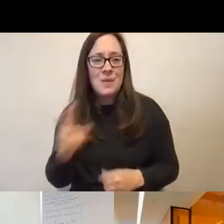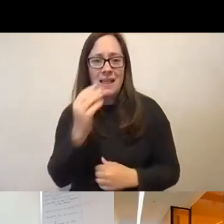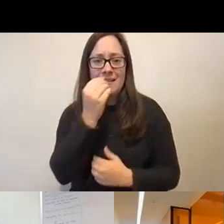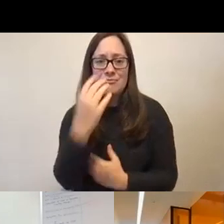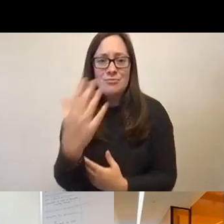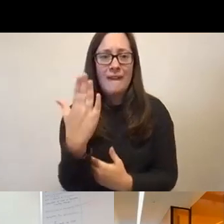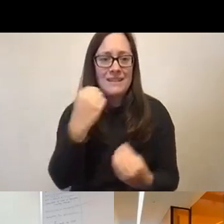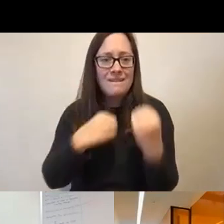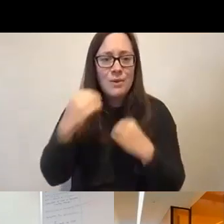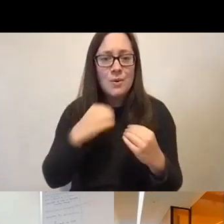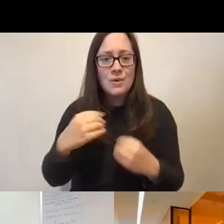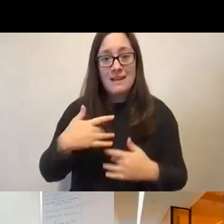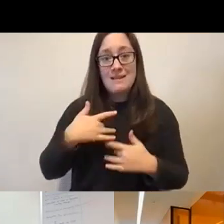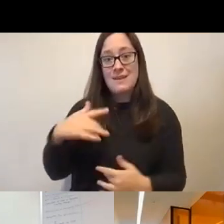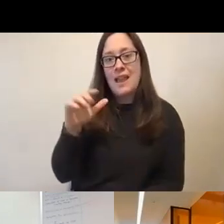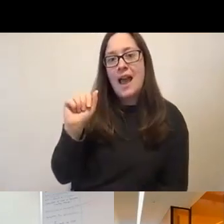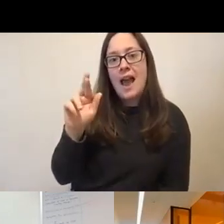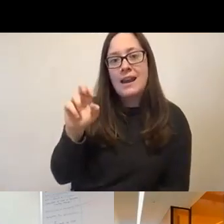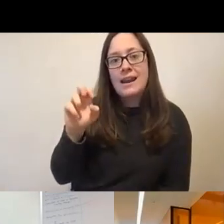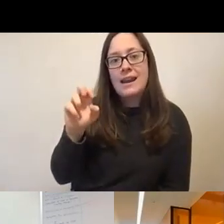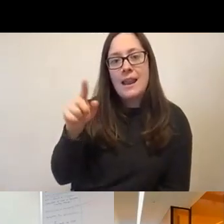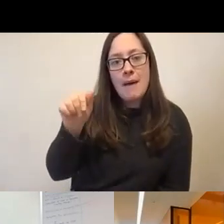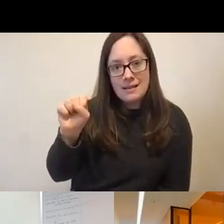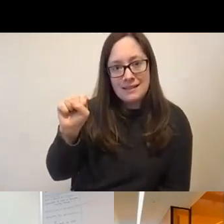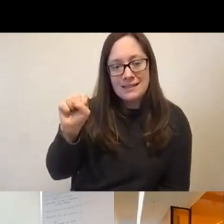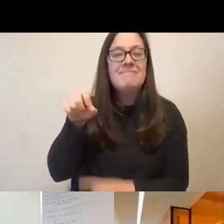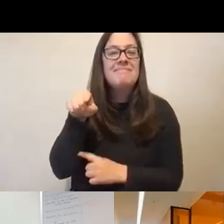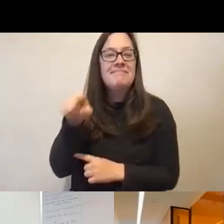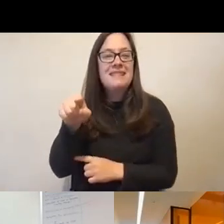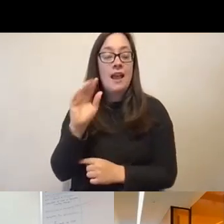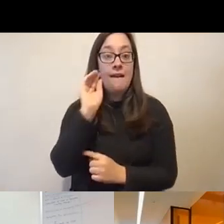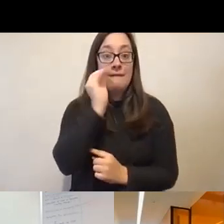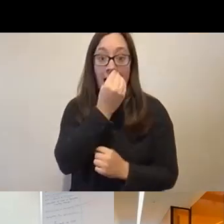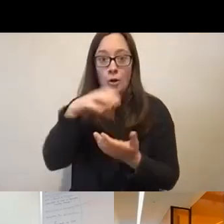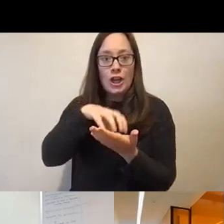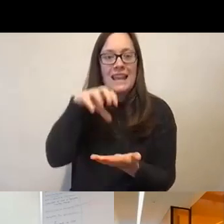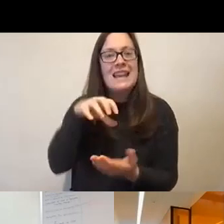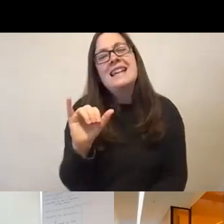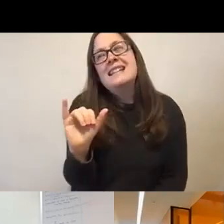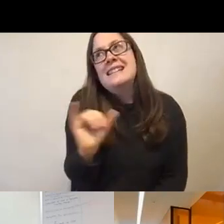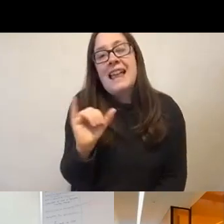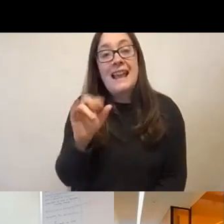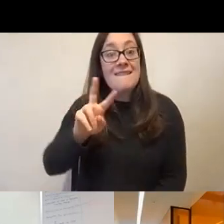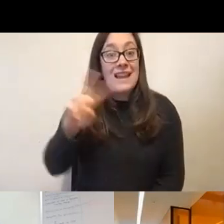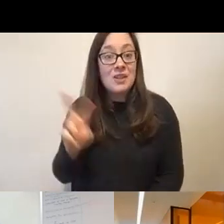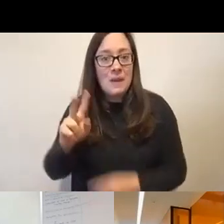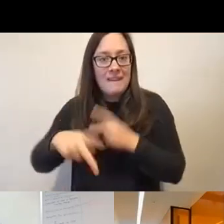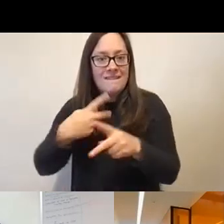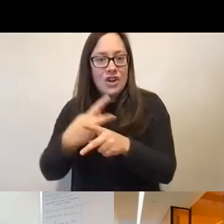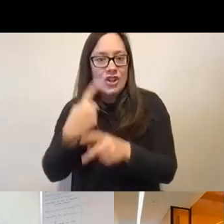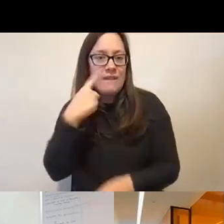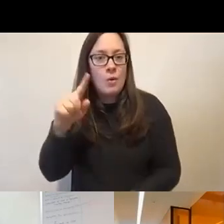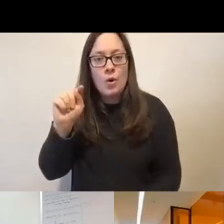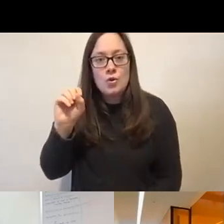is arepas, which are our flour cakes. I always say it's the Venezuelan tortilla. It's not flat like our tortilla,